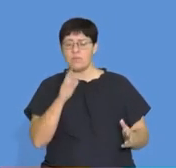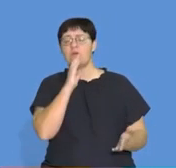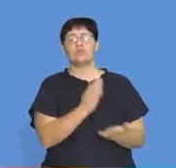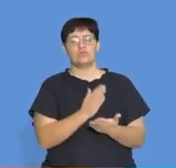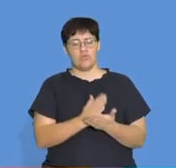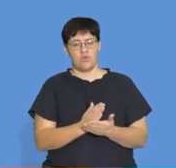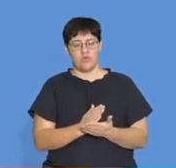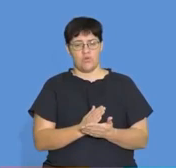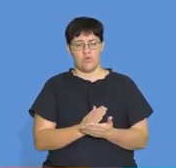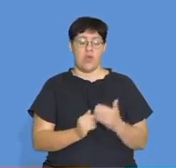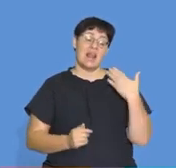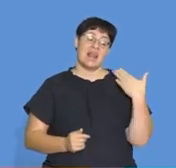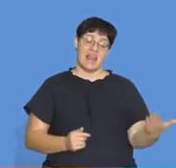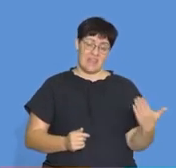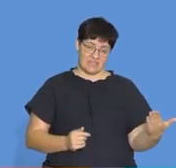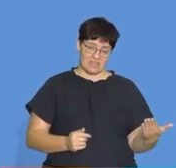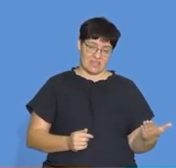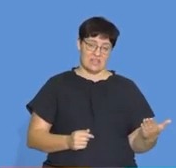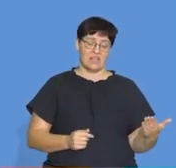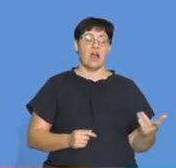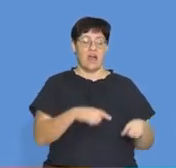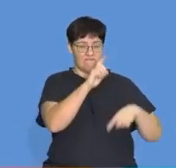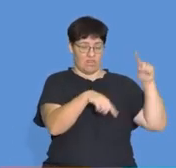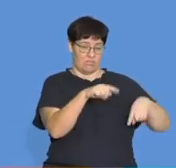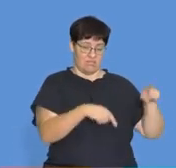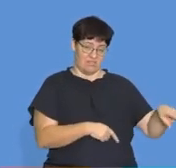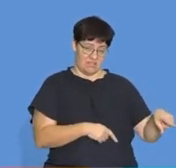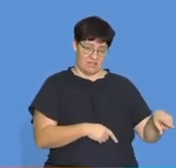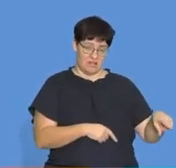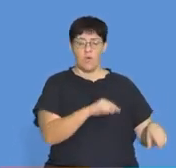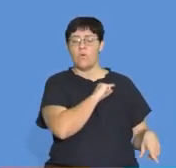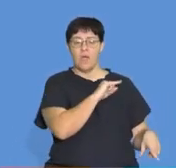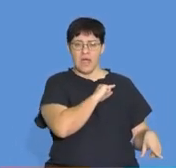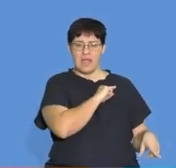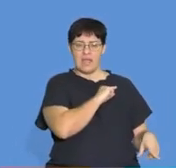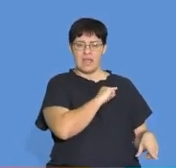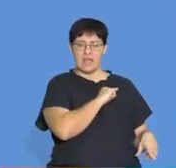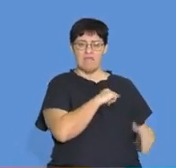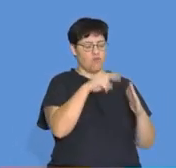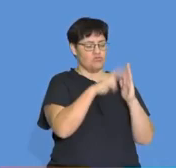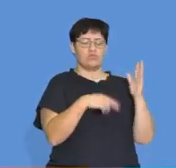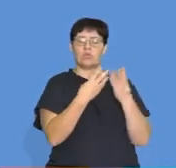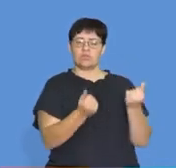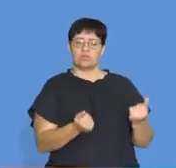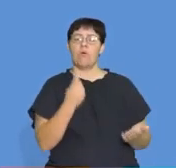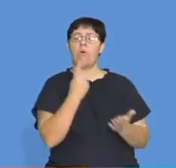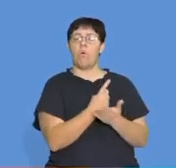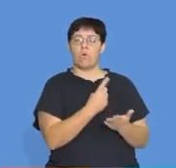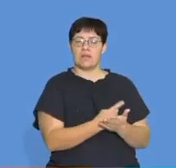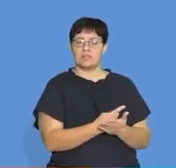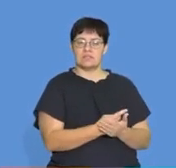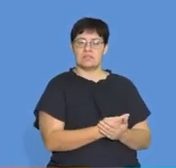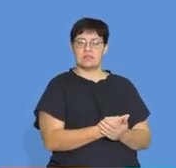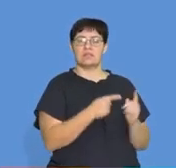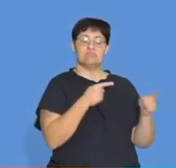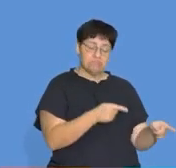your left-hand side is always the variable. Why? Because when we read out our solution, it is always